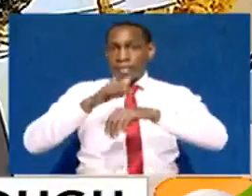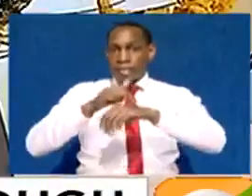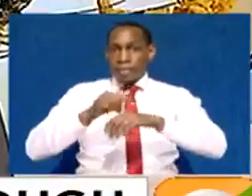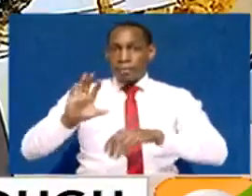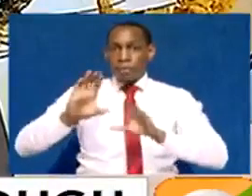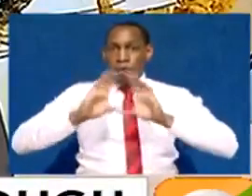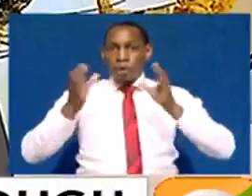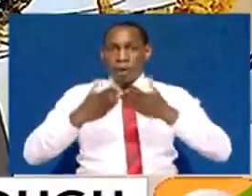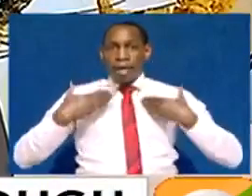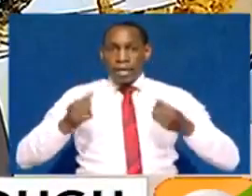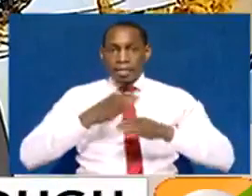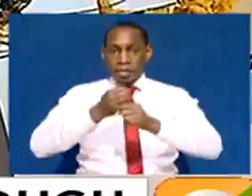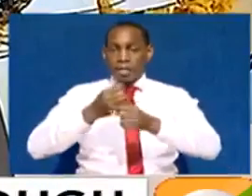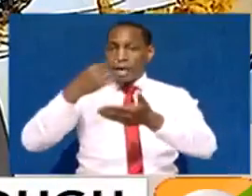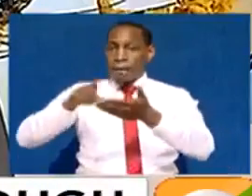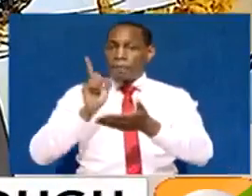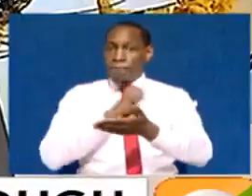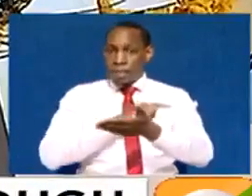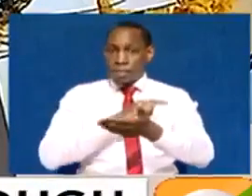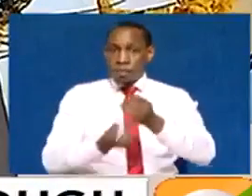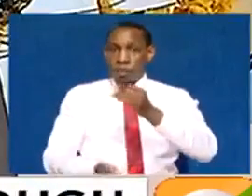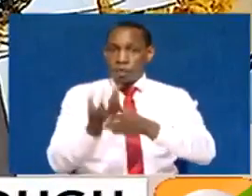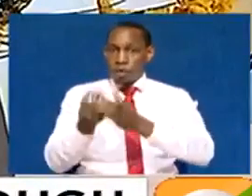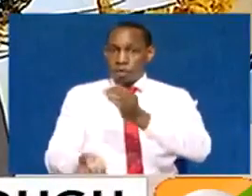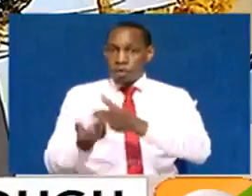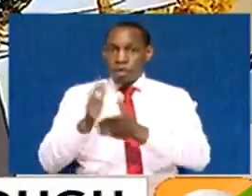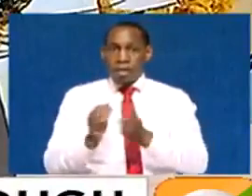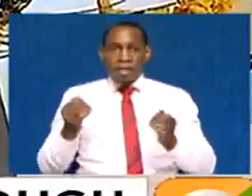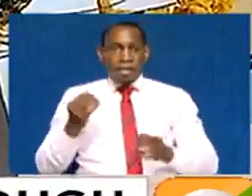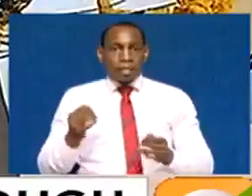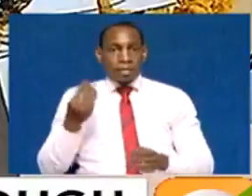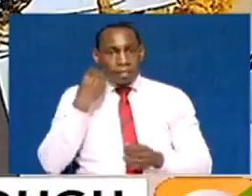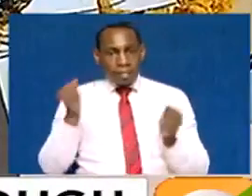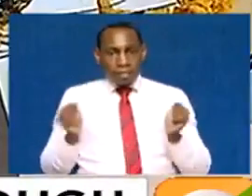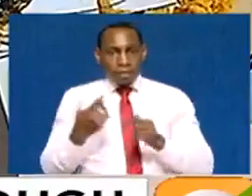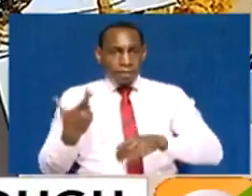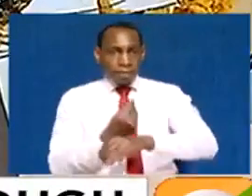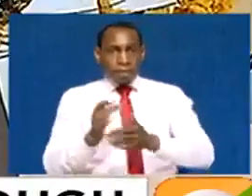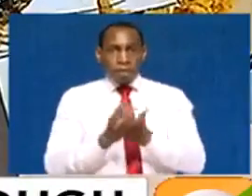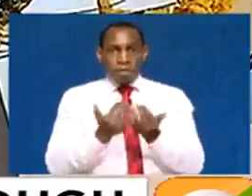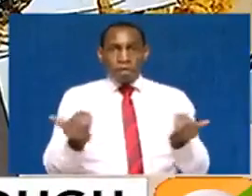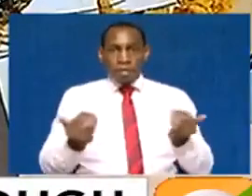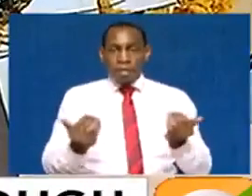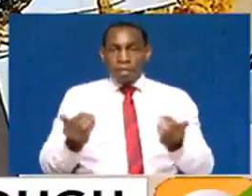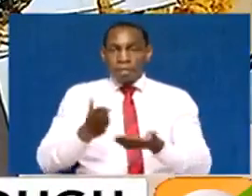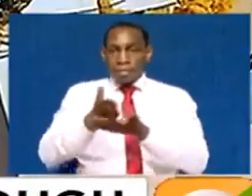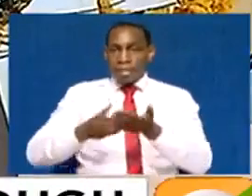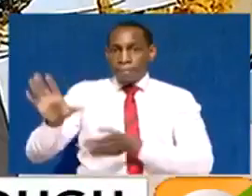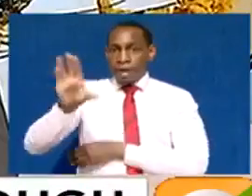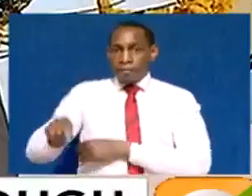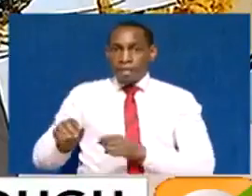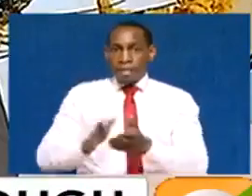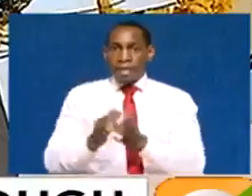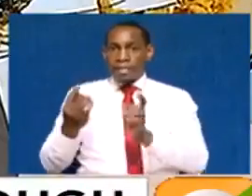as the World Health Organization gave the go-ahead for the rollout of the malaria vaccine amongst children in Sub-Saharan Africa and